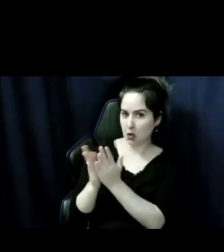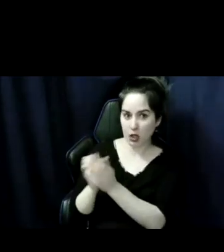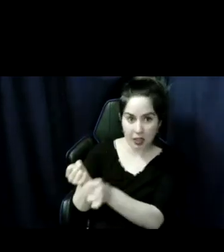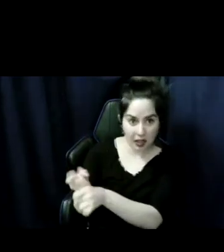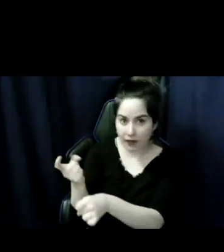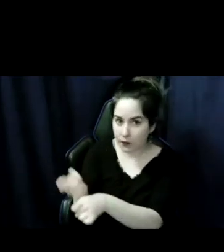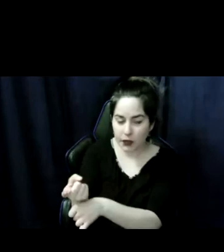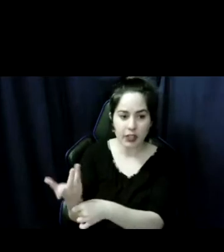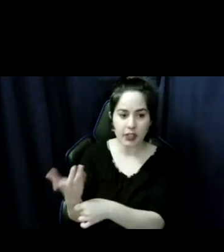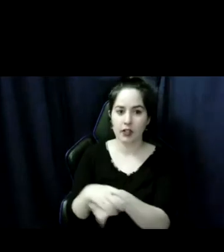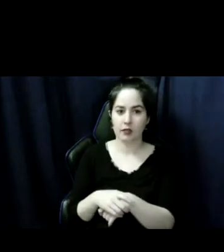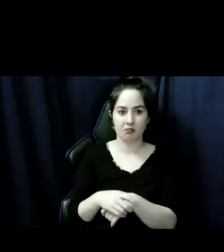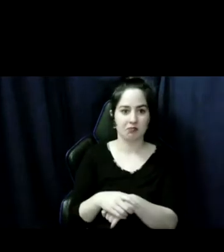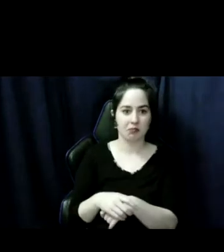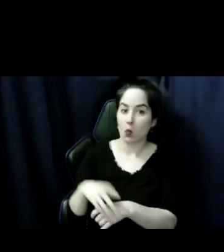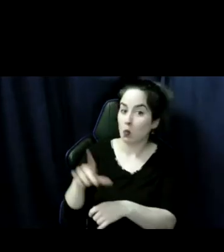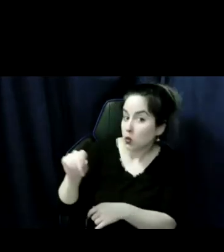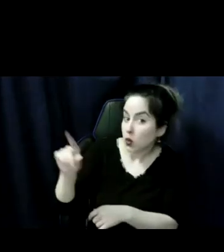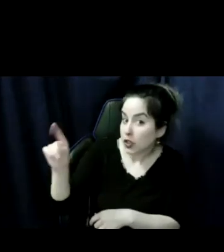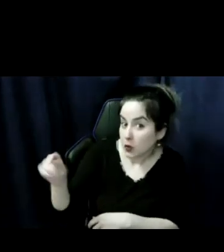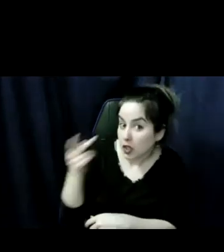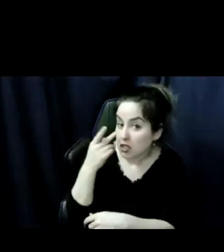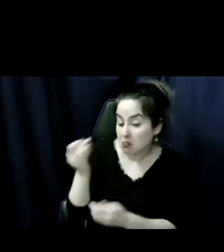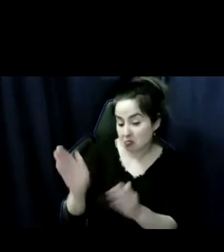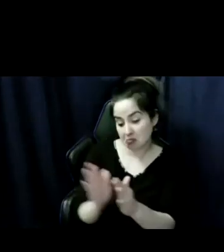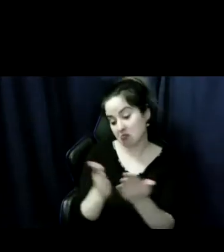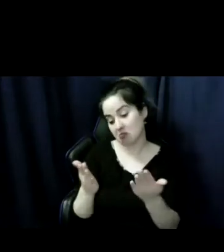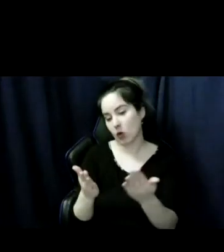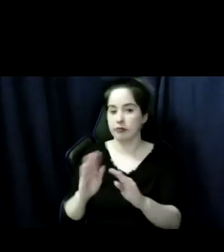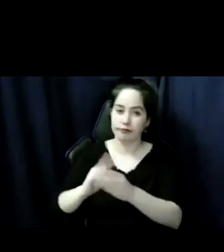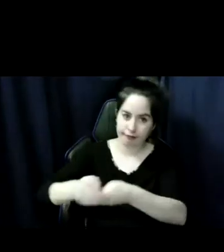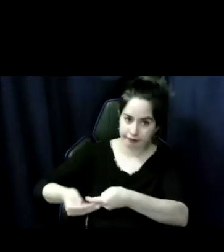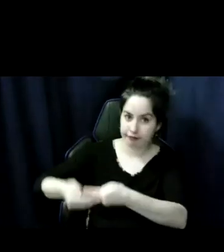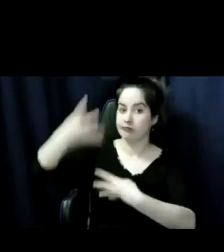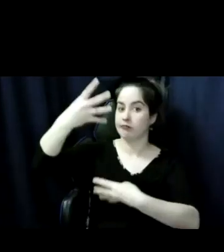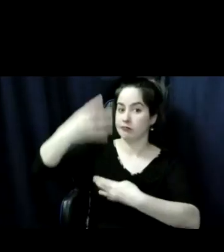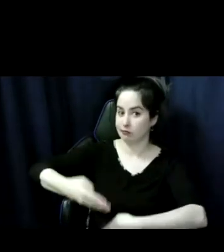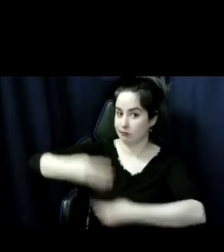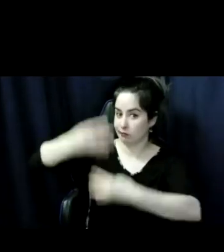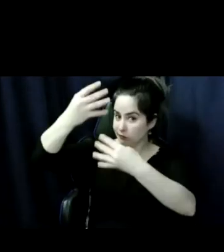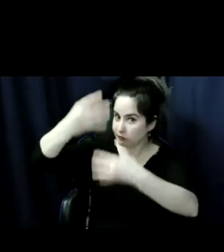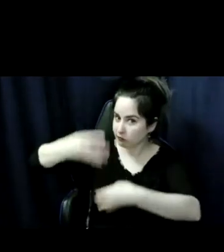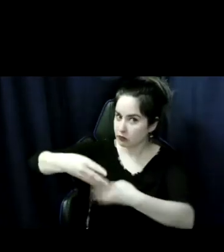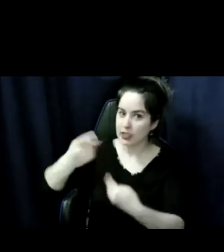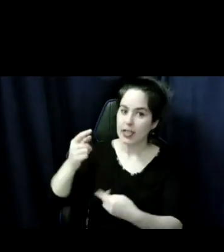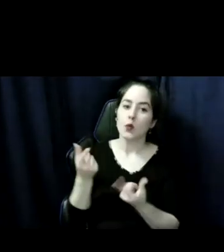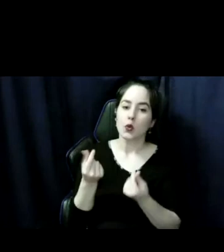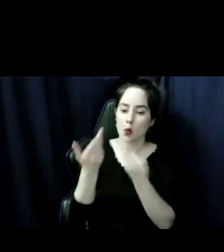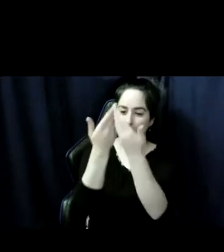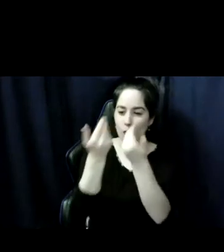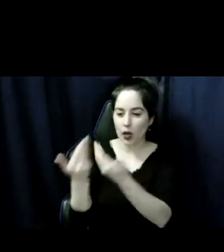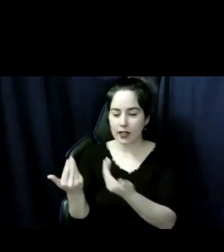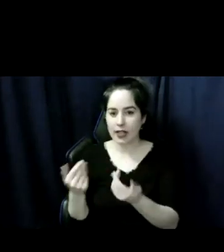CARFAC 2020 and just scroll through, and they've broken down all different sorts of